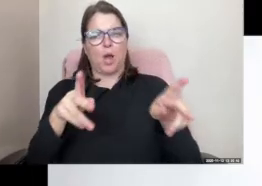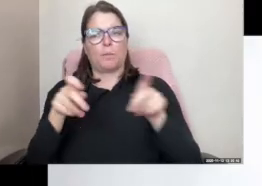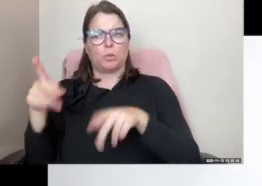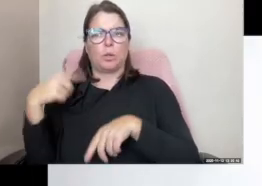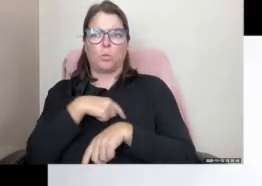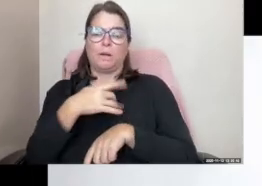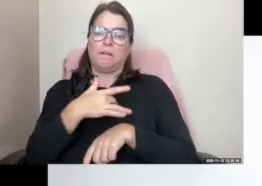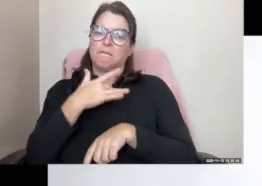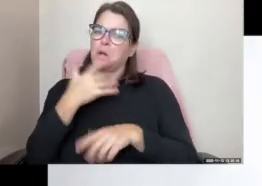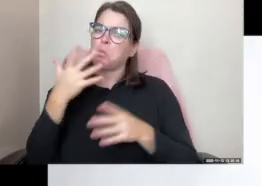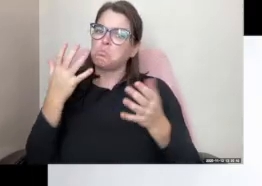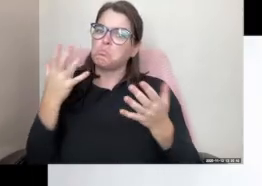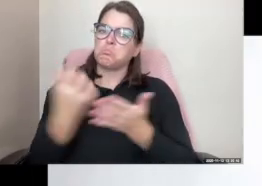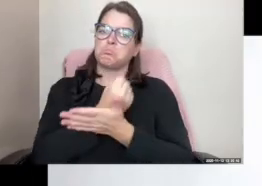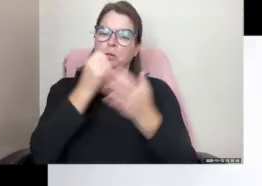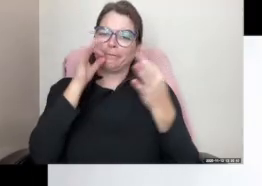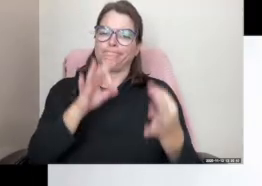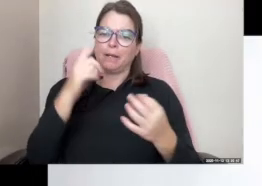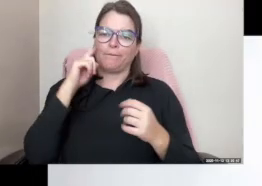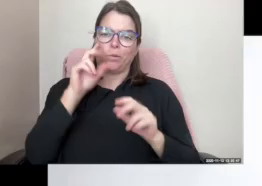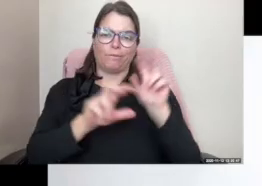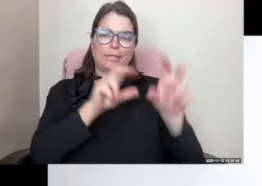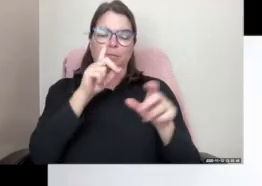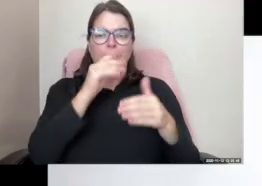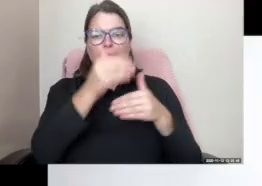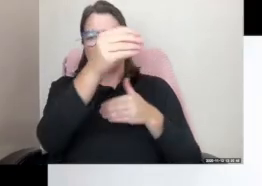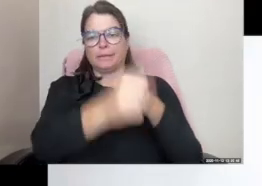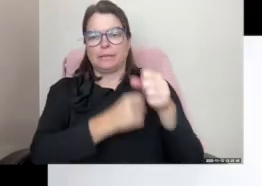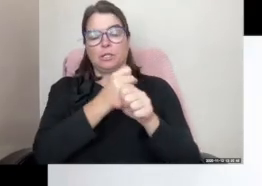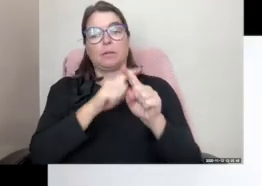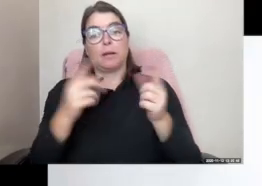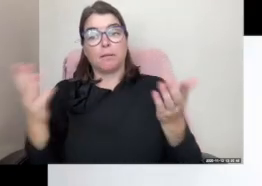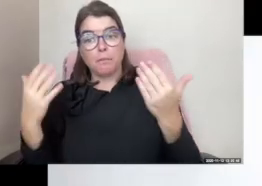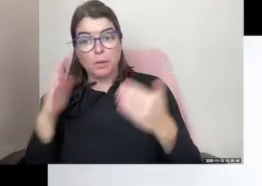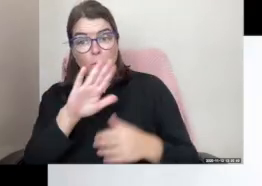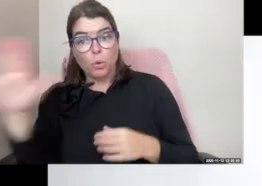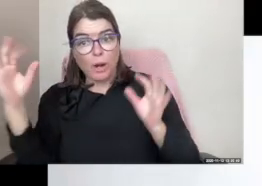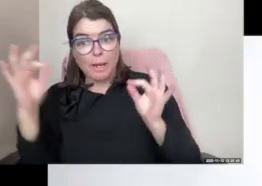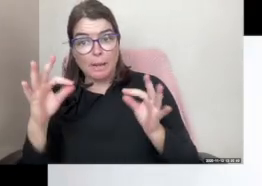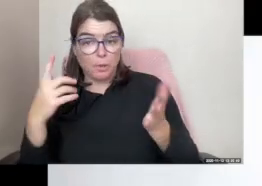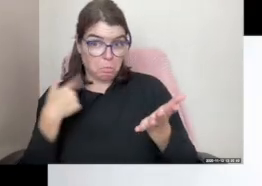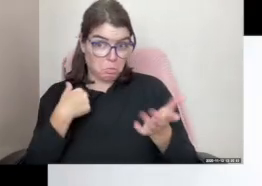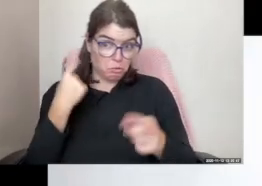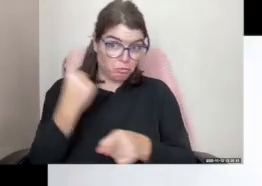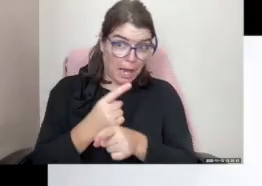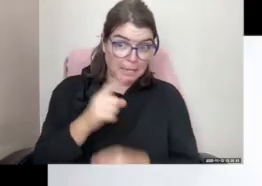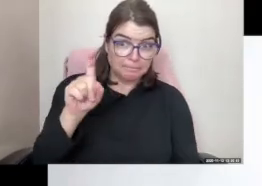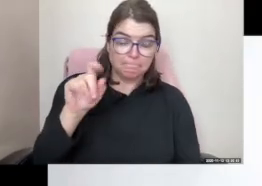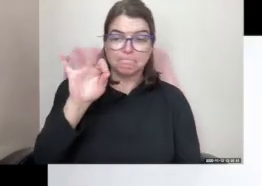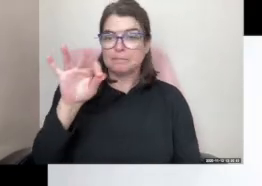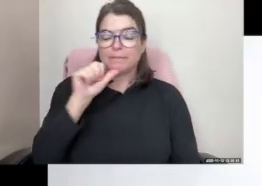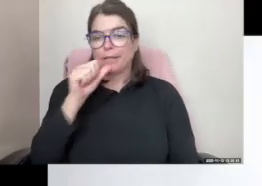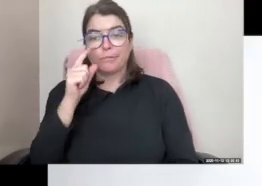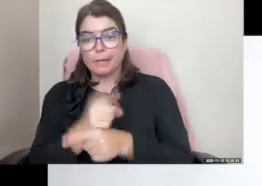well. That's actually what we're here for today. We're going to give you some numbers. We're going to give you some ideas of opportunities that we think are prime